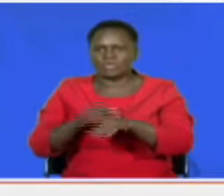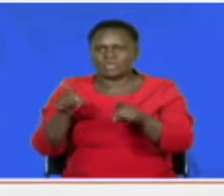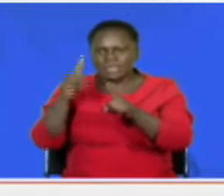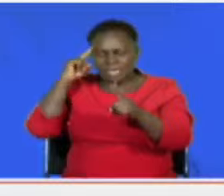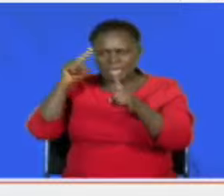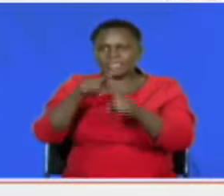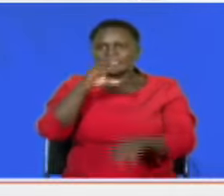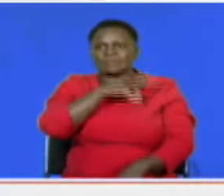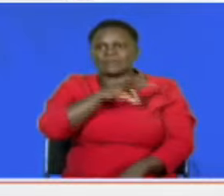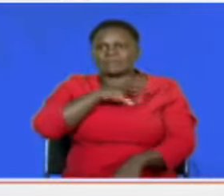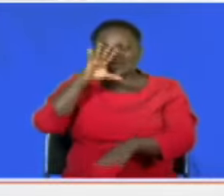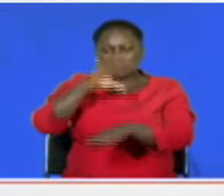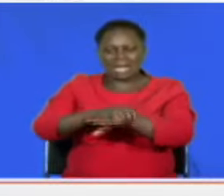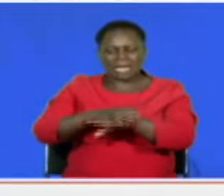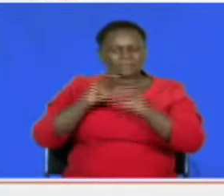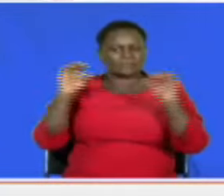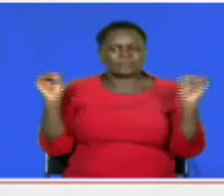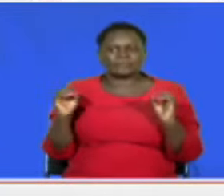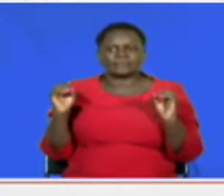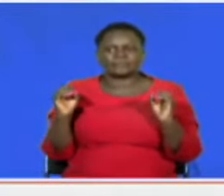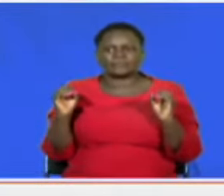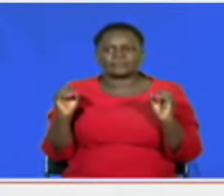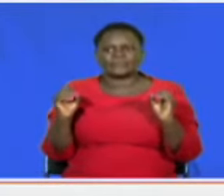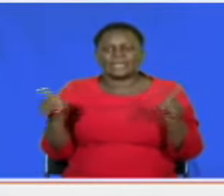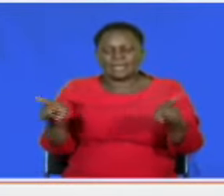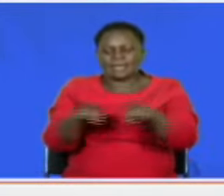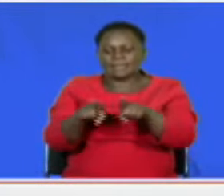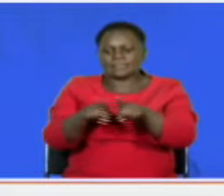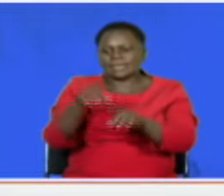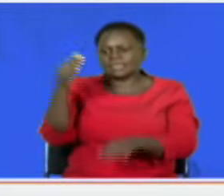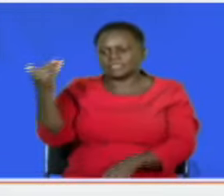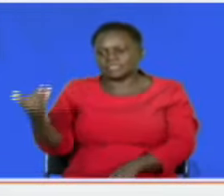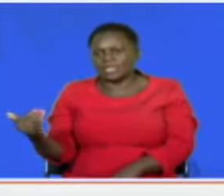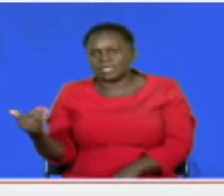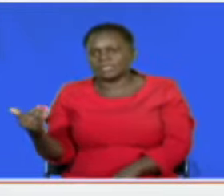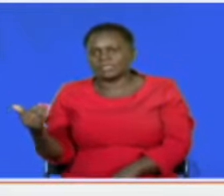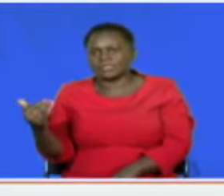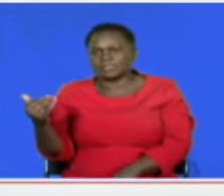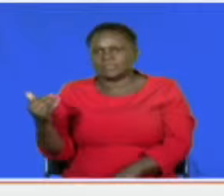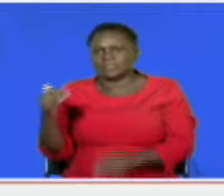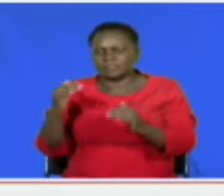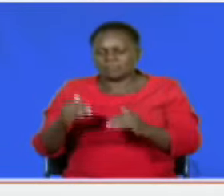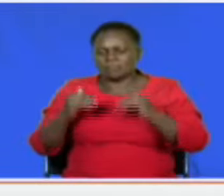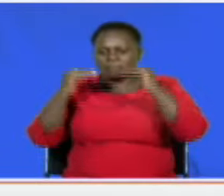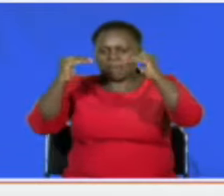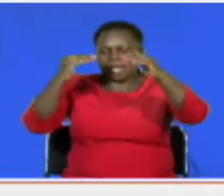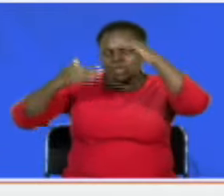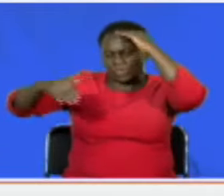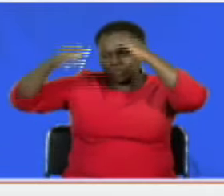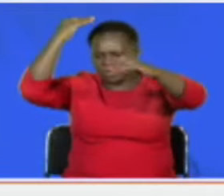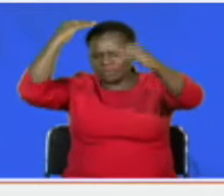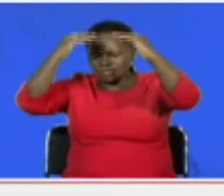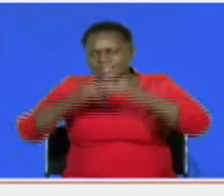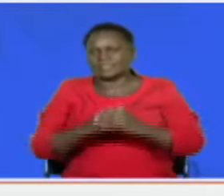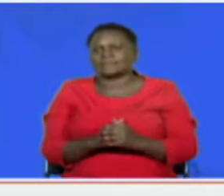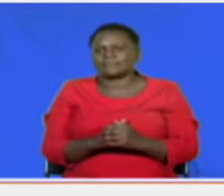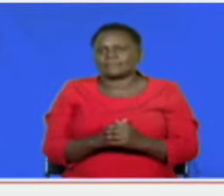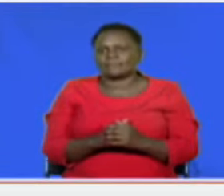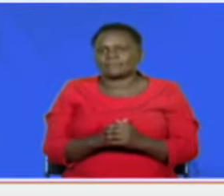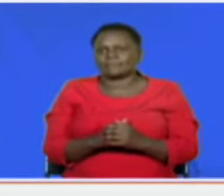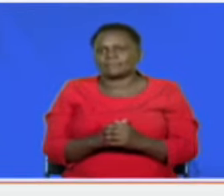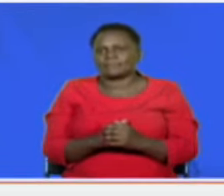intended beneficiaries are not gaining. Such a child who has qualified to go to the university